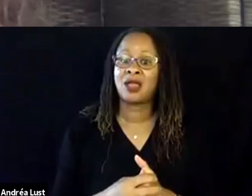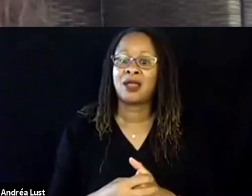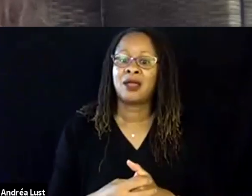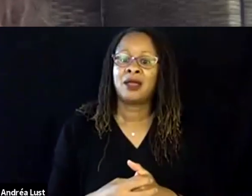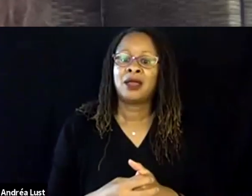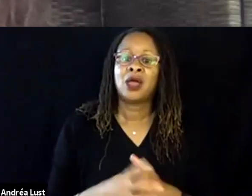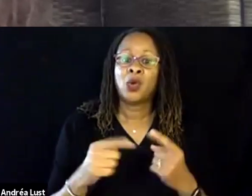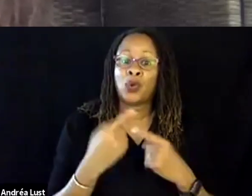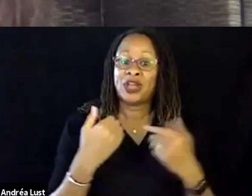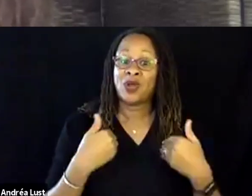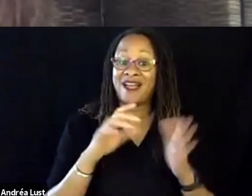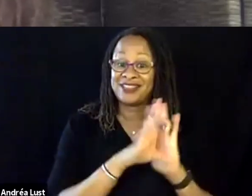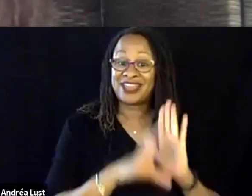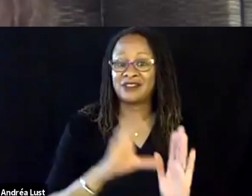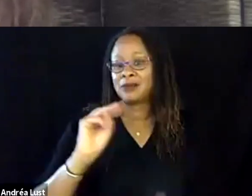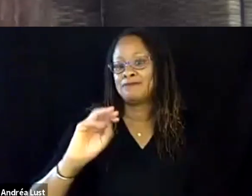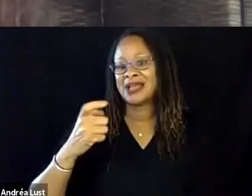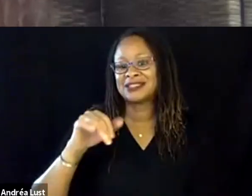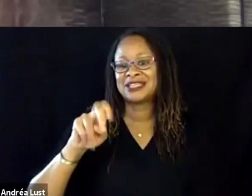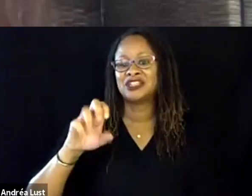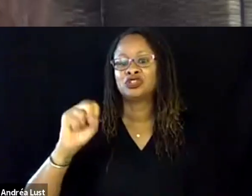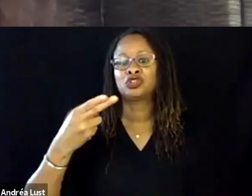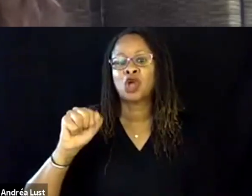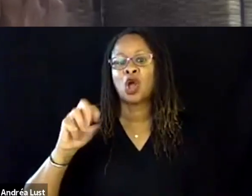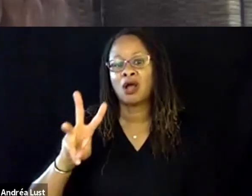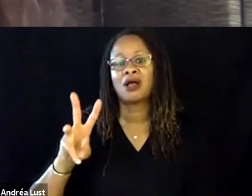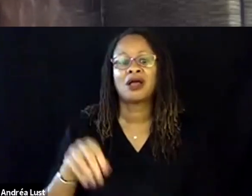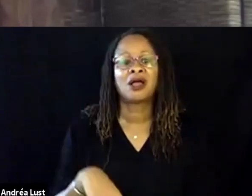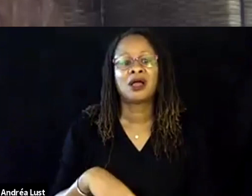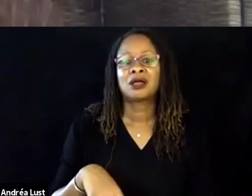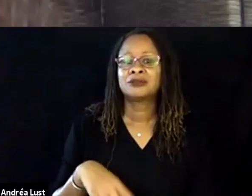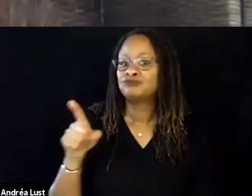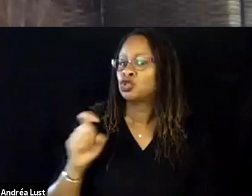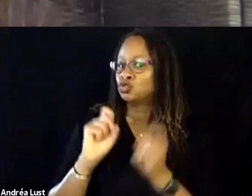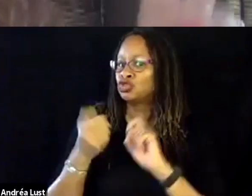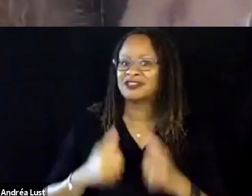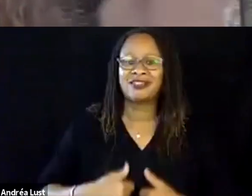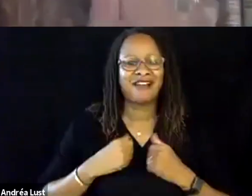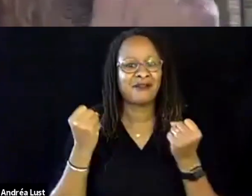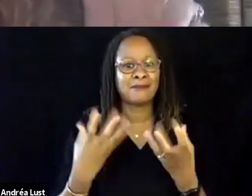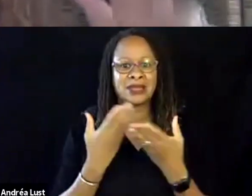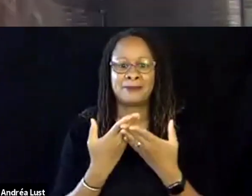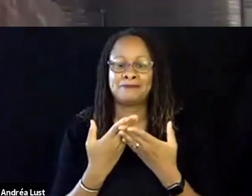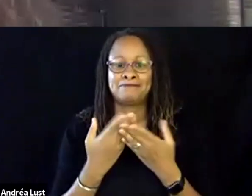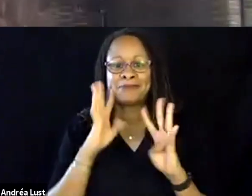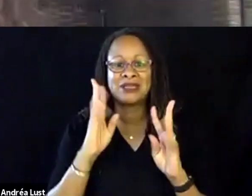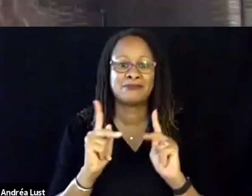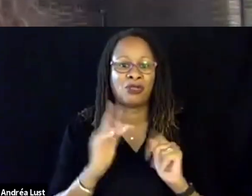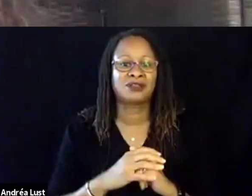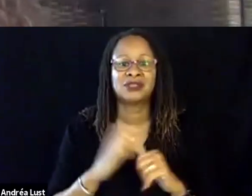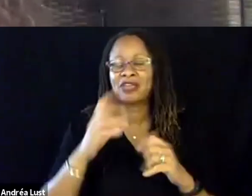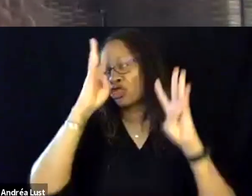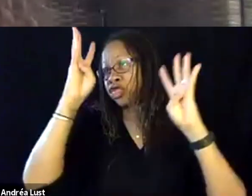played the character of Maxine Shaw, you changed the lives of many people from something made up in